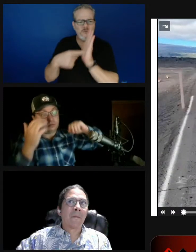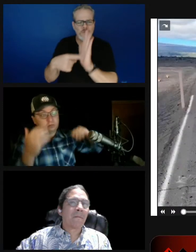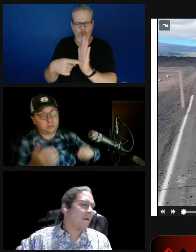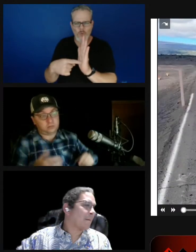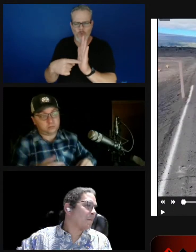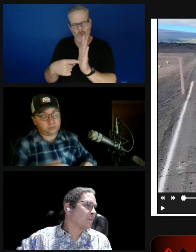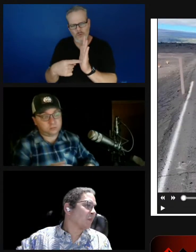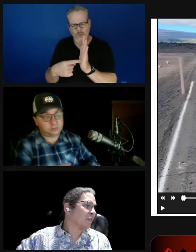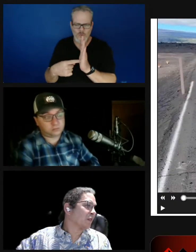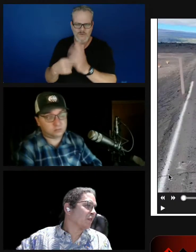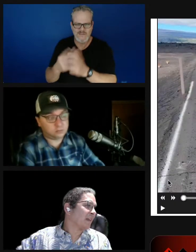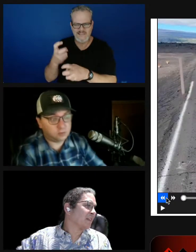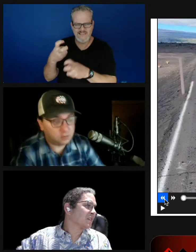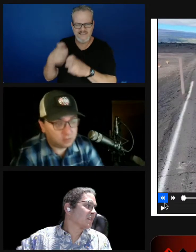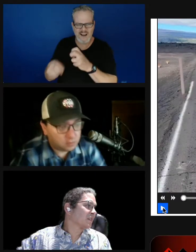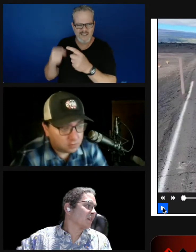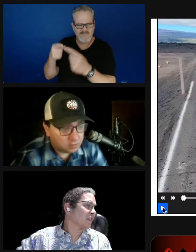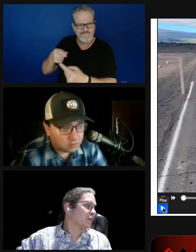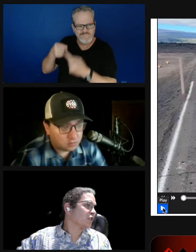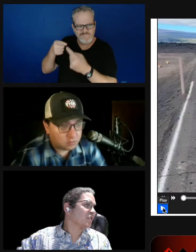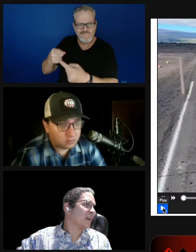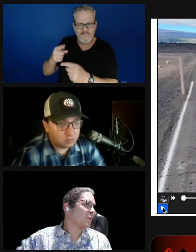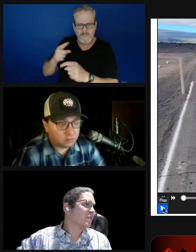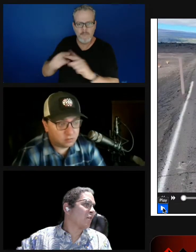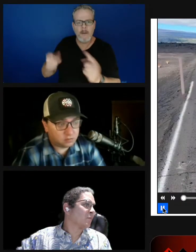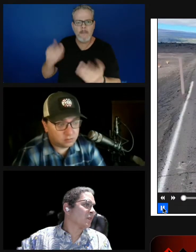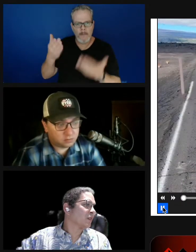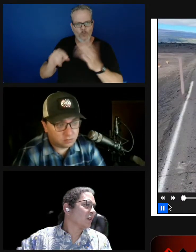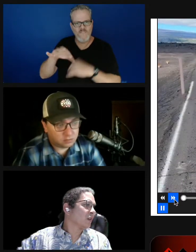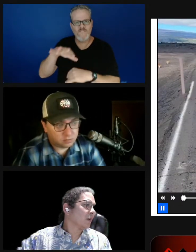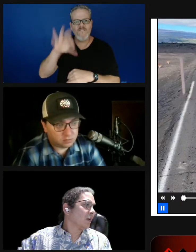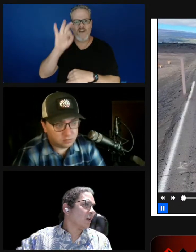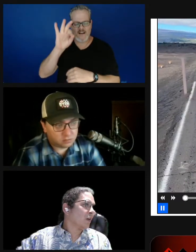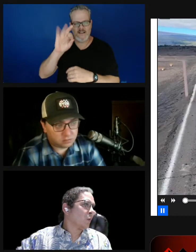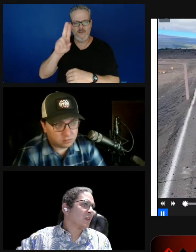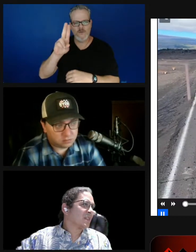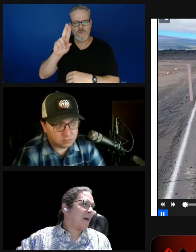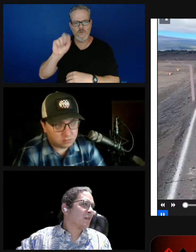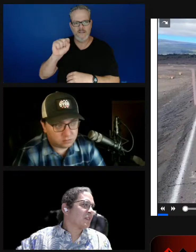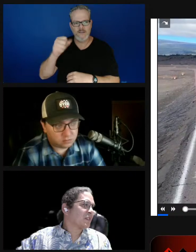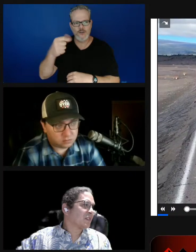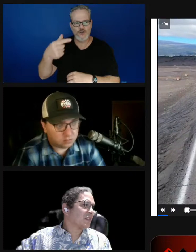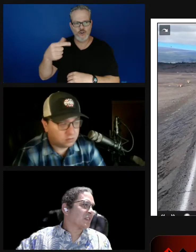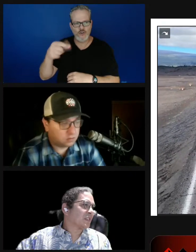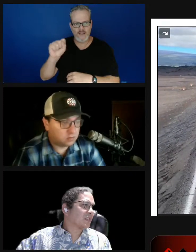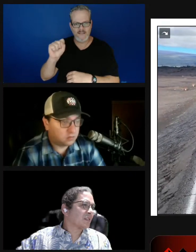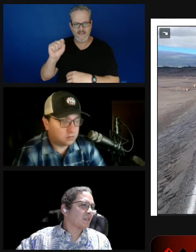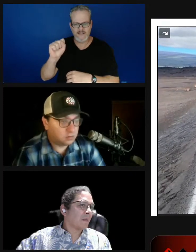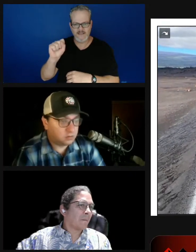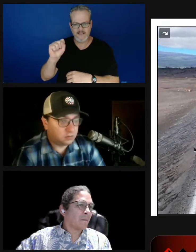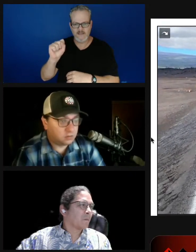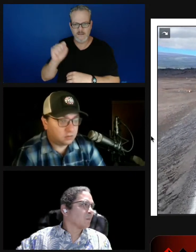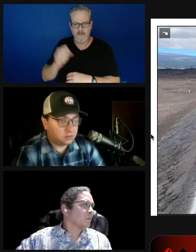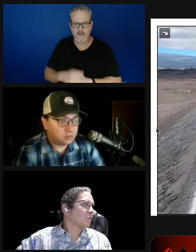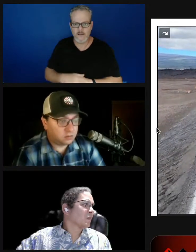for now. And you can find this on the USGS site with sound, but sound is